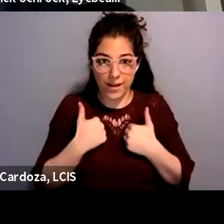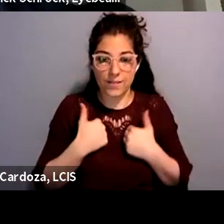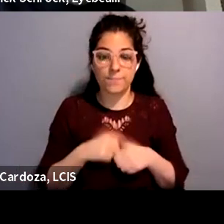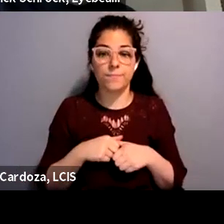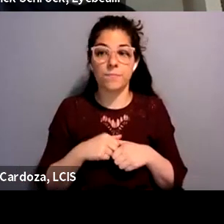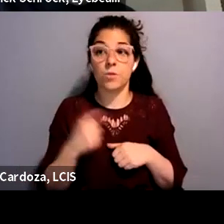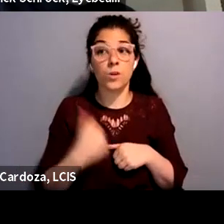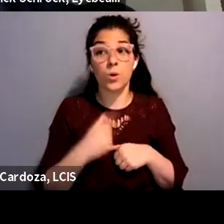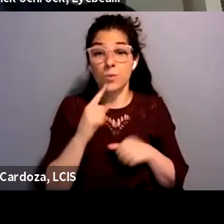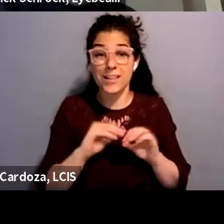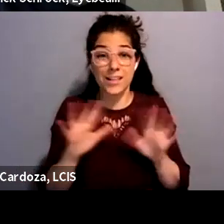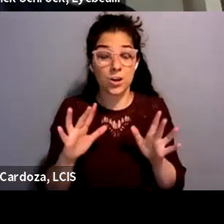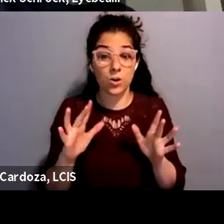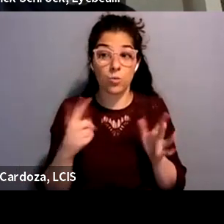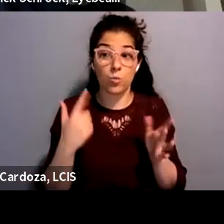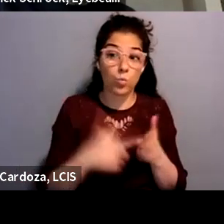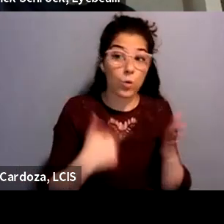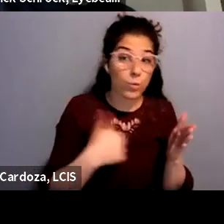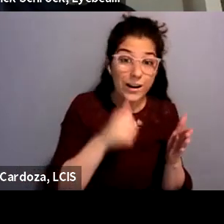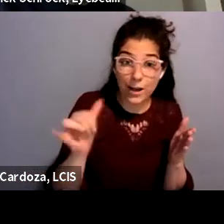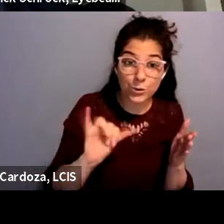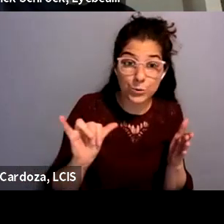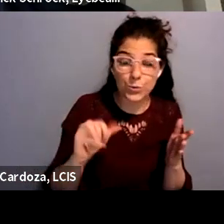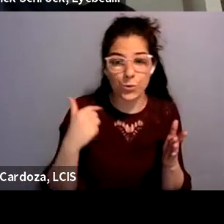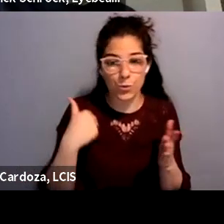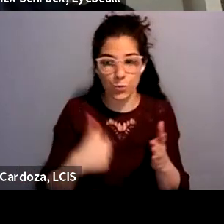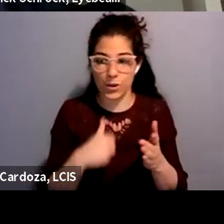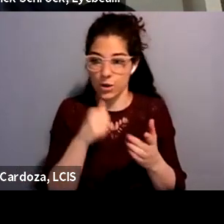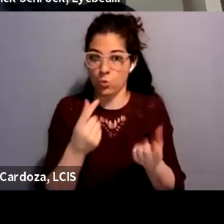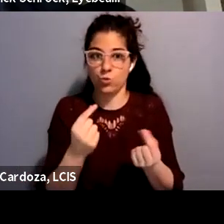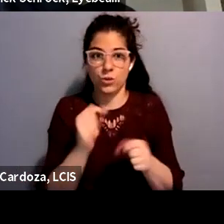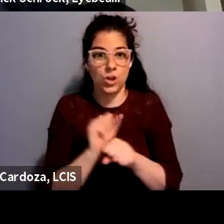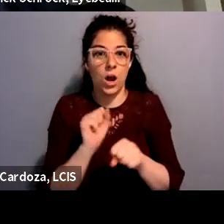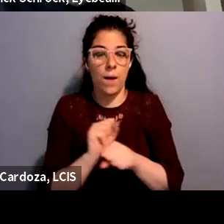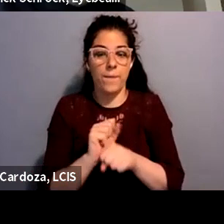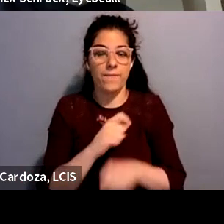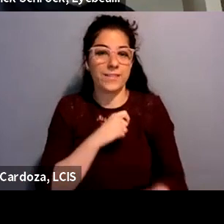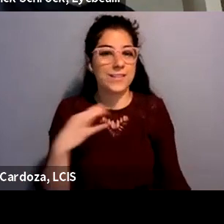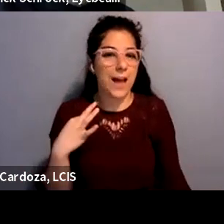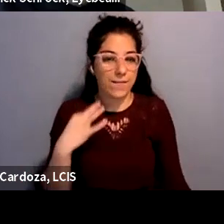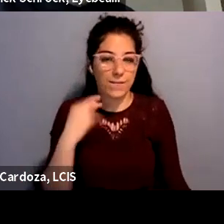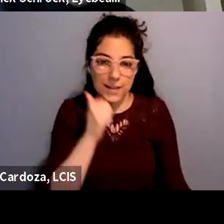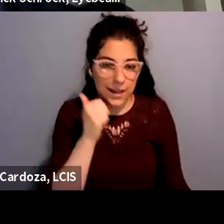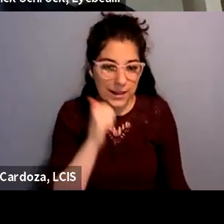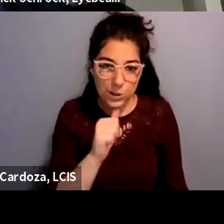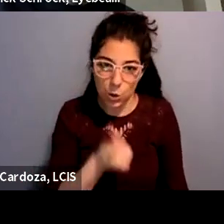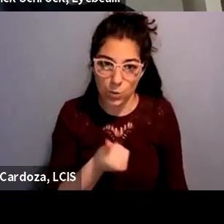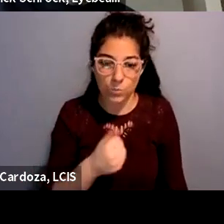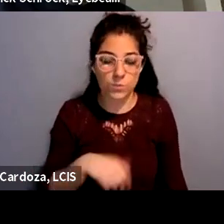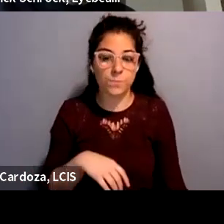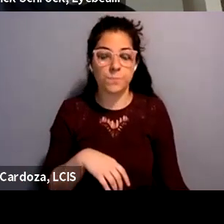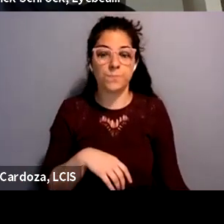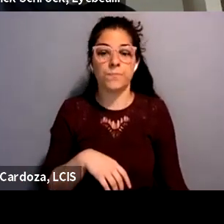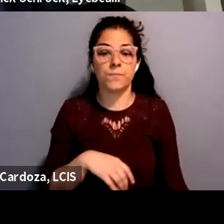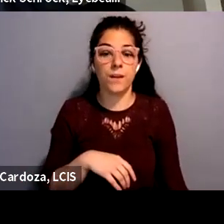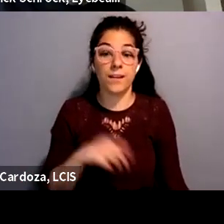very clear that what we're not, you know, we're not, we don't do the job of the staff on a day-to-day basis. And coming